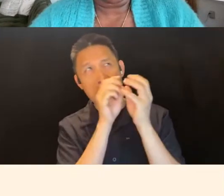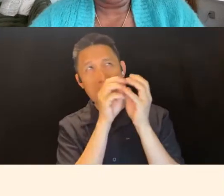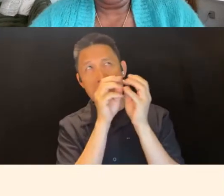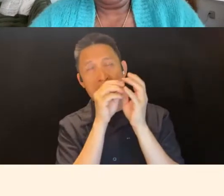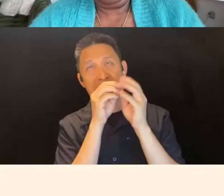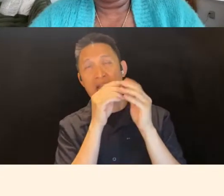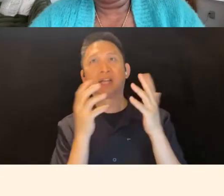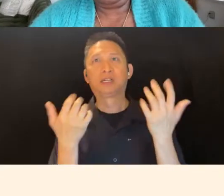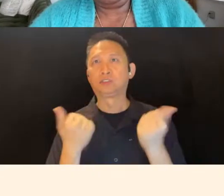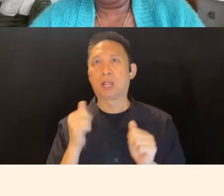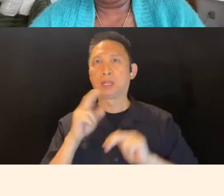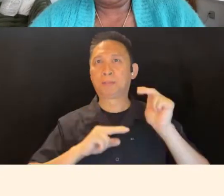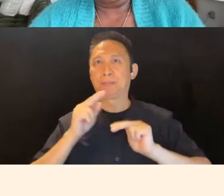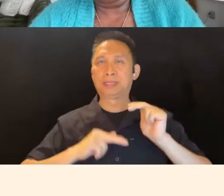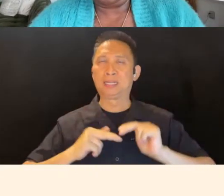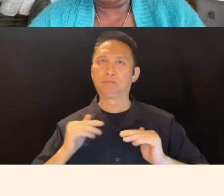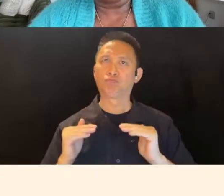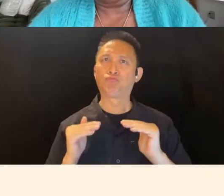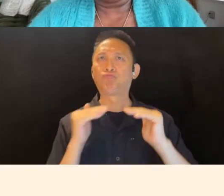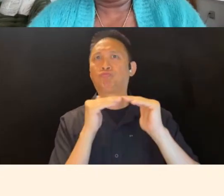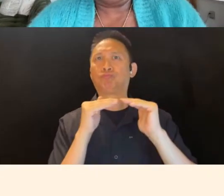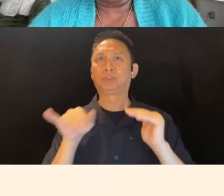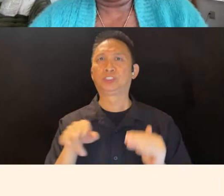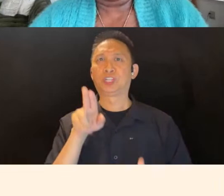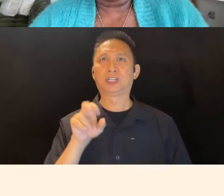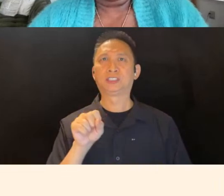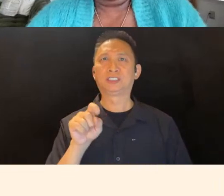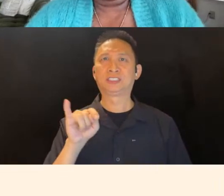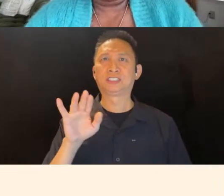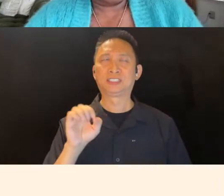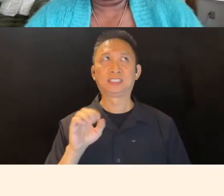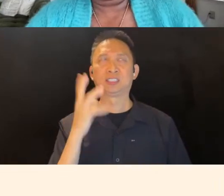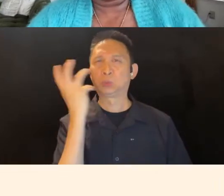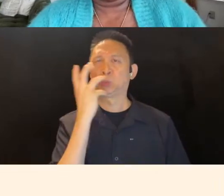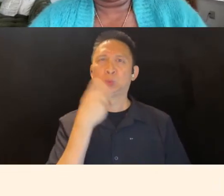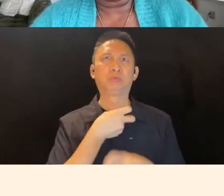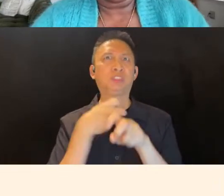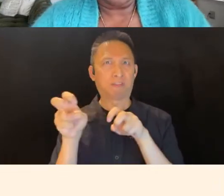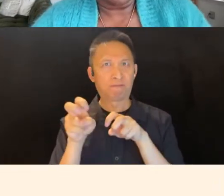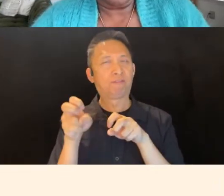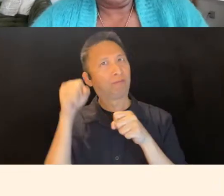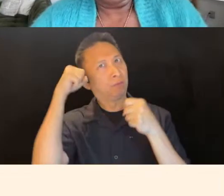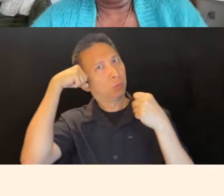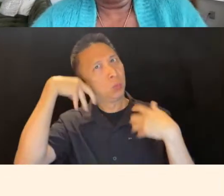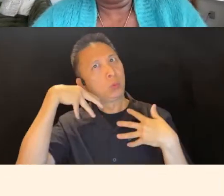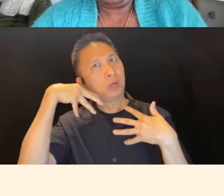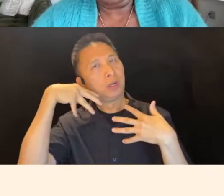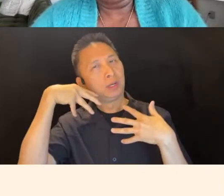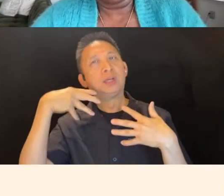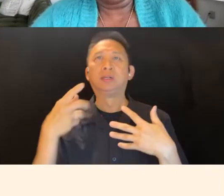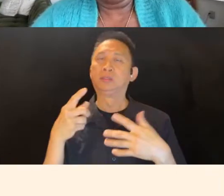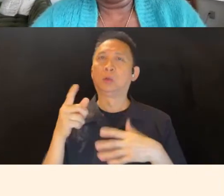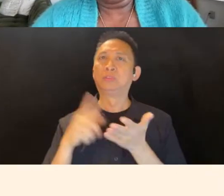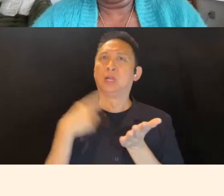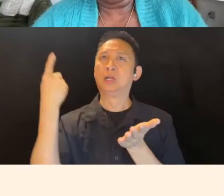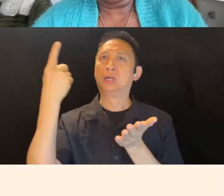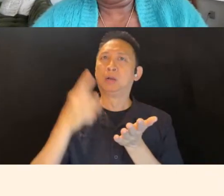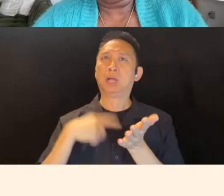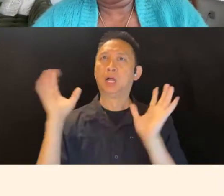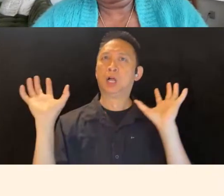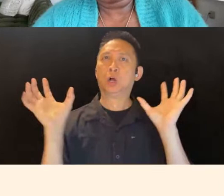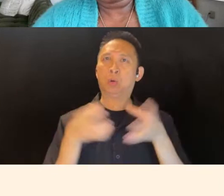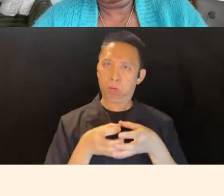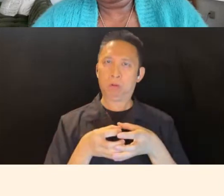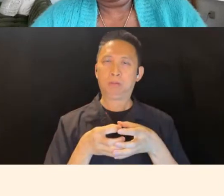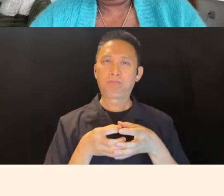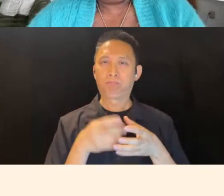building work. So we do spend time in space so as to keep the human element in our work.